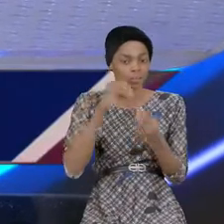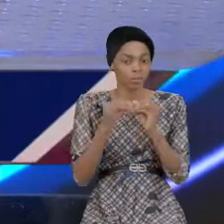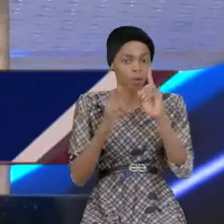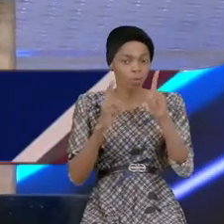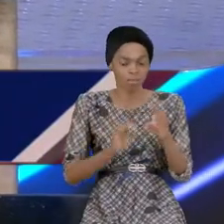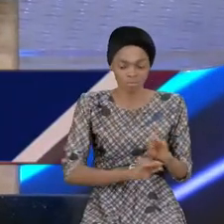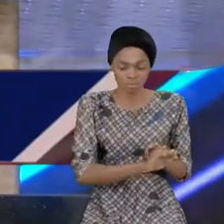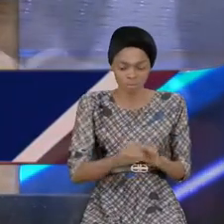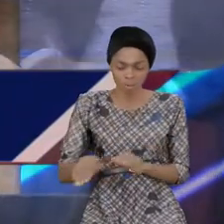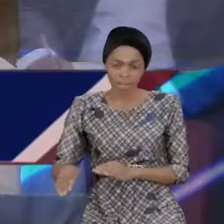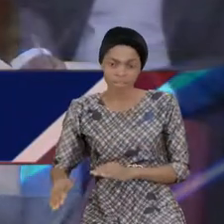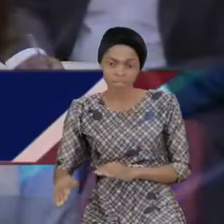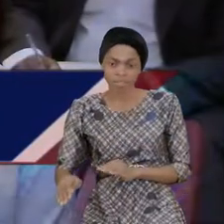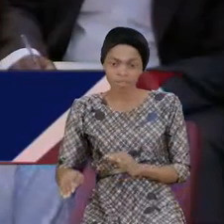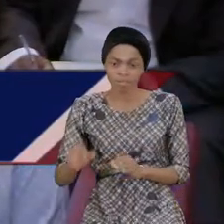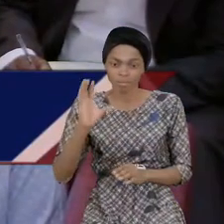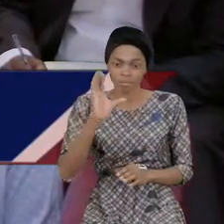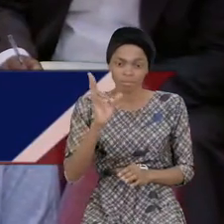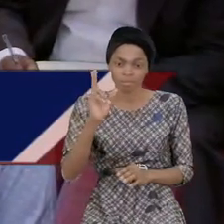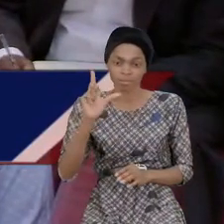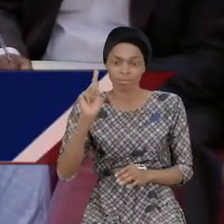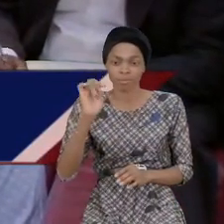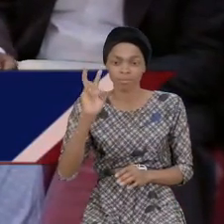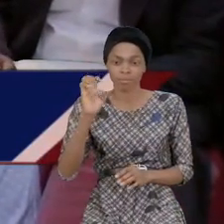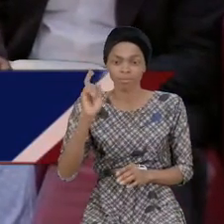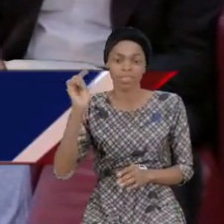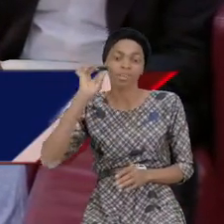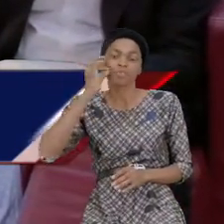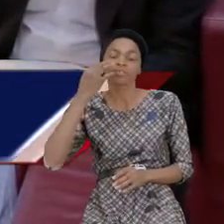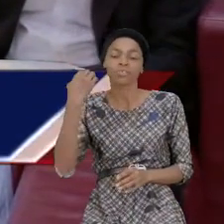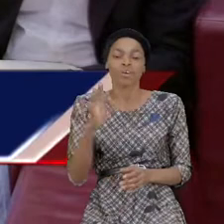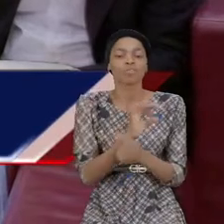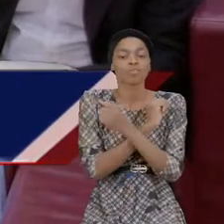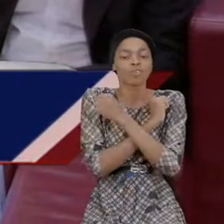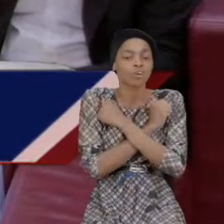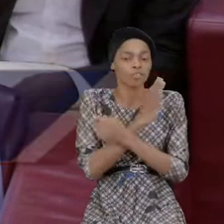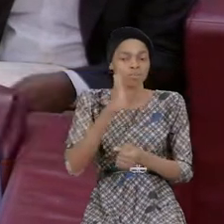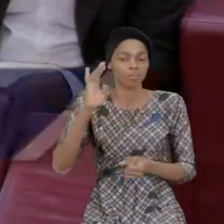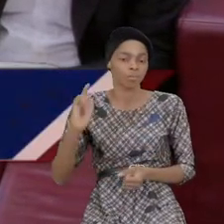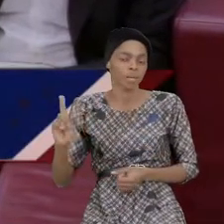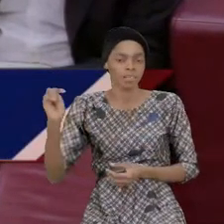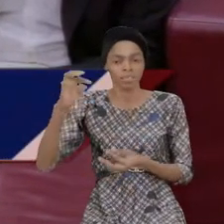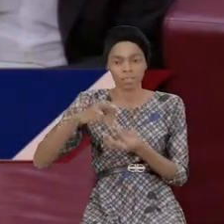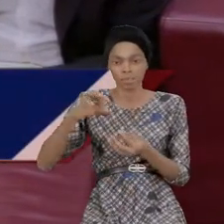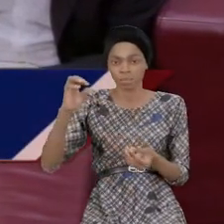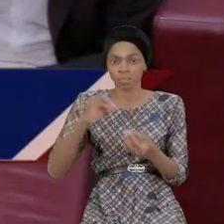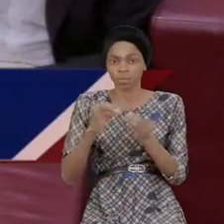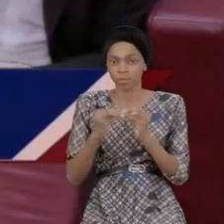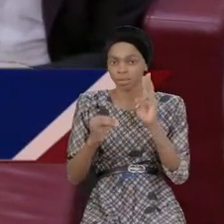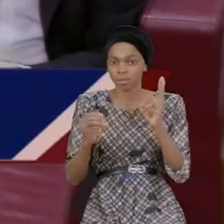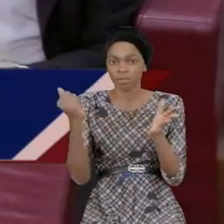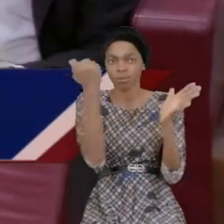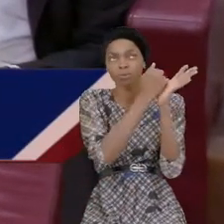of love by the Spirit. Number two, crucifying the flesh